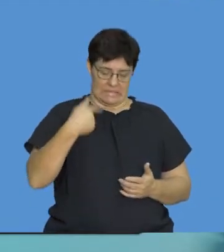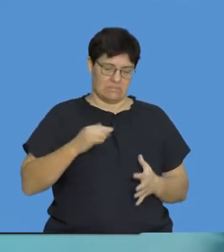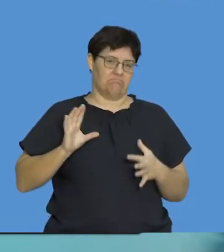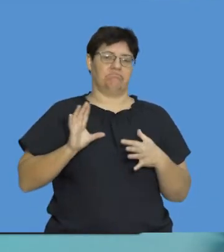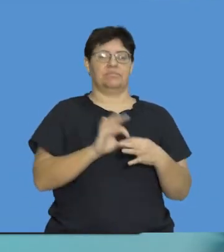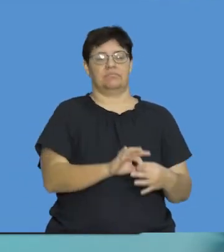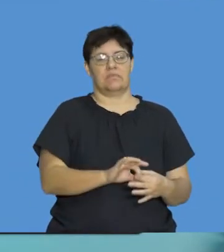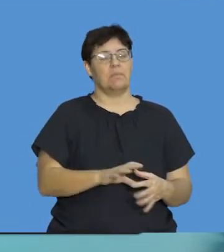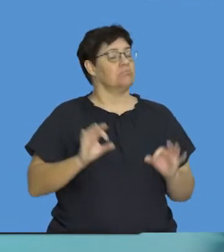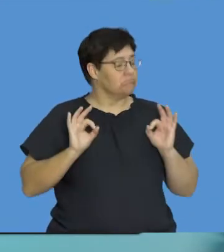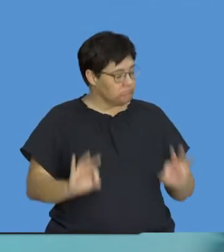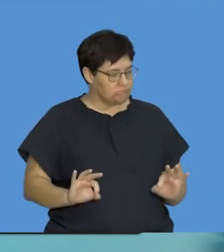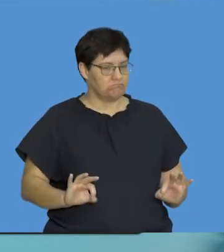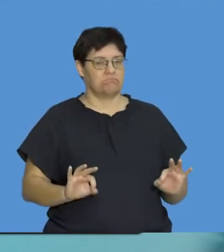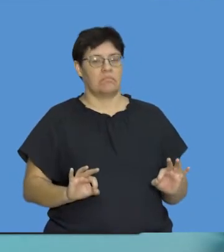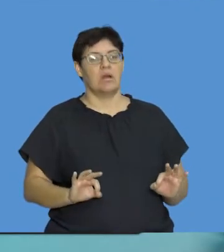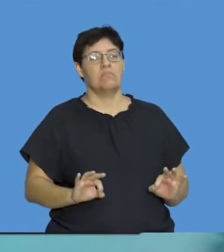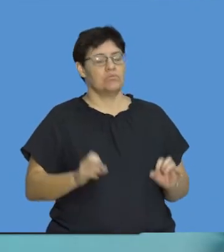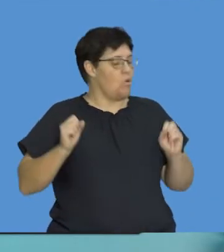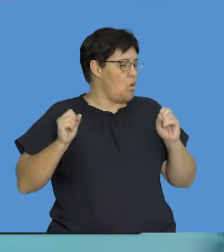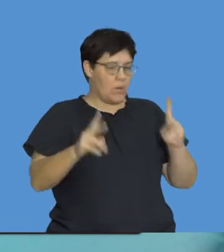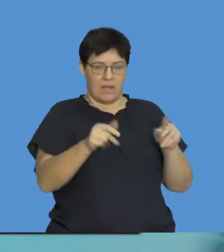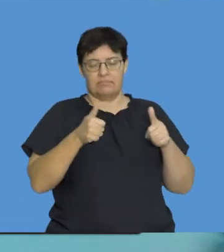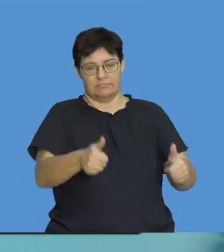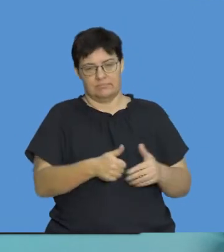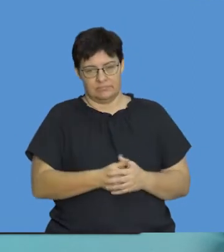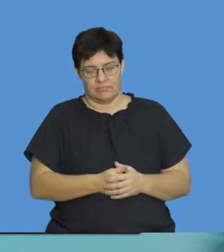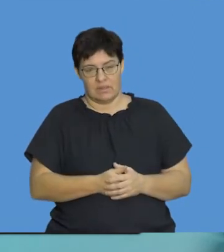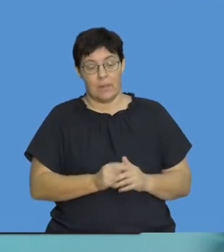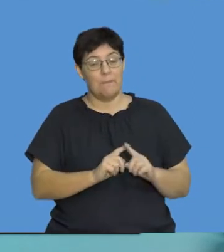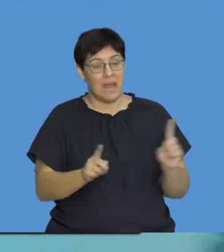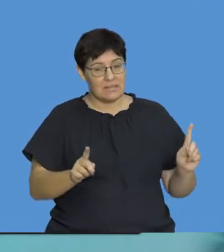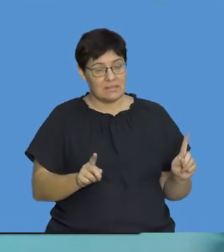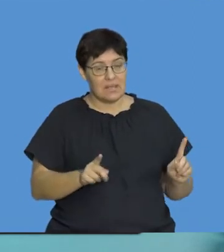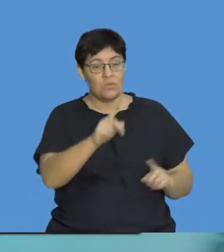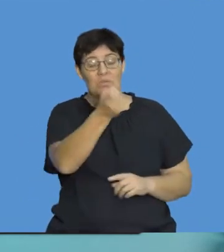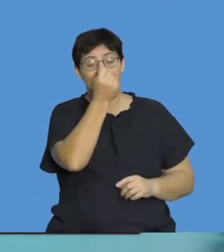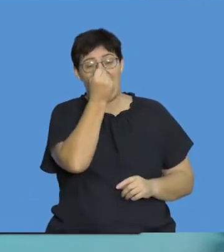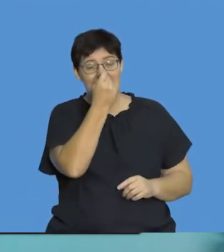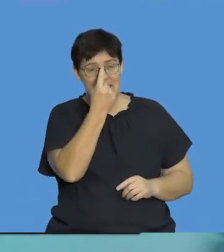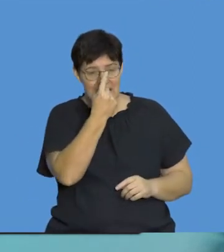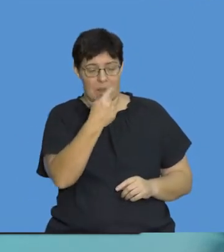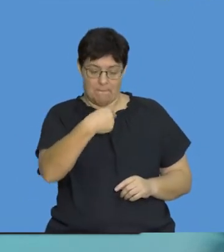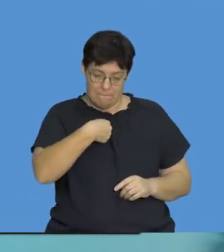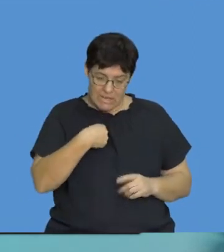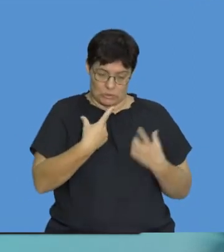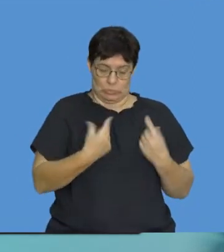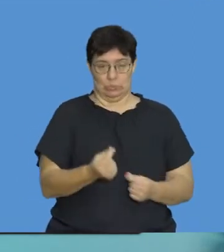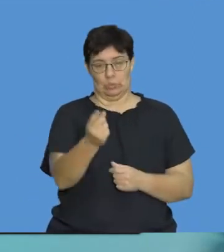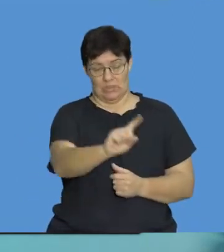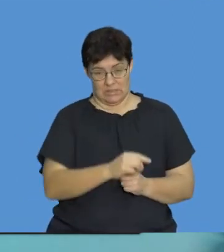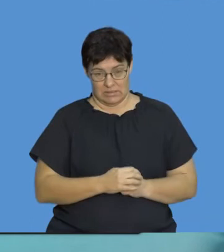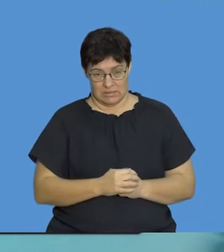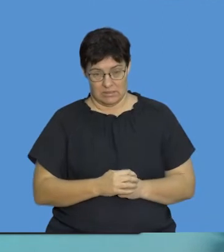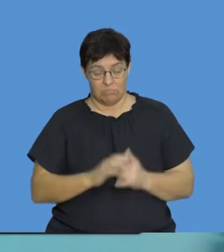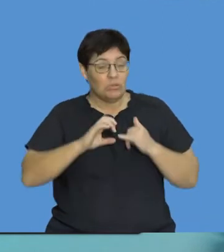That's very correct. And that's very okay, right? As long as you do understand what you are trying to do. And what you are